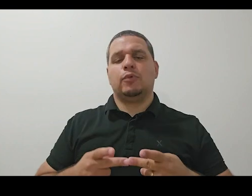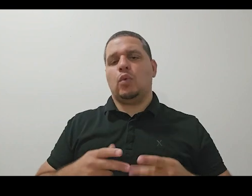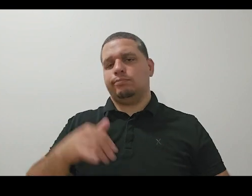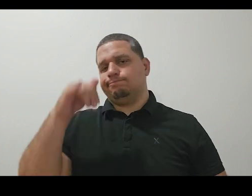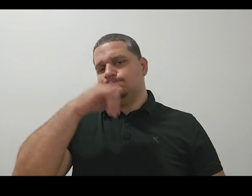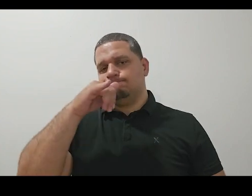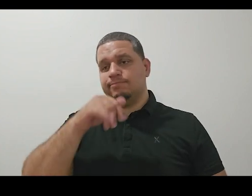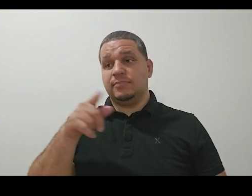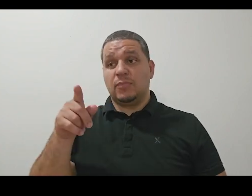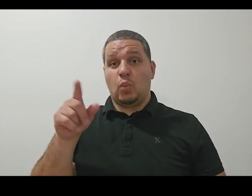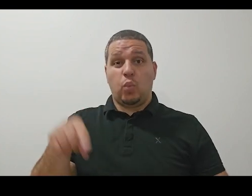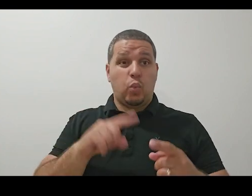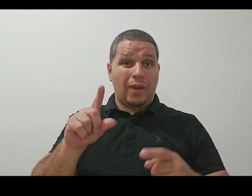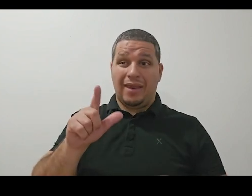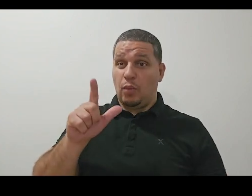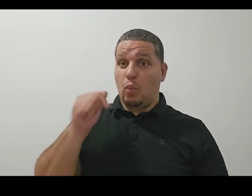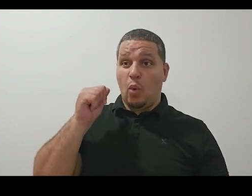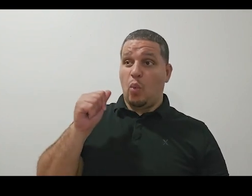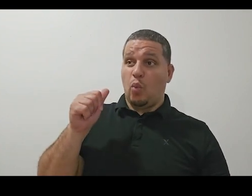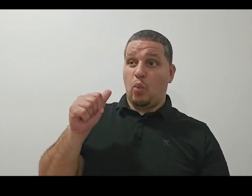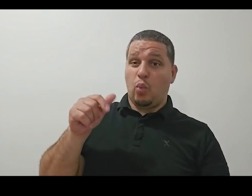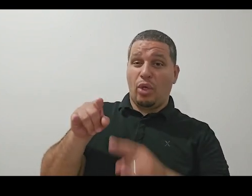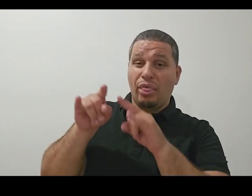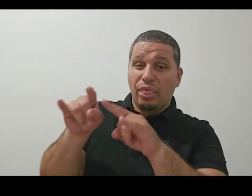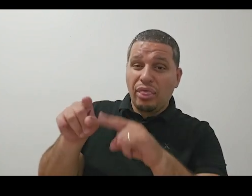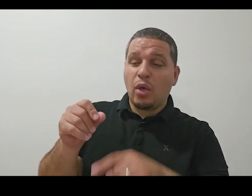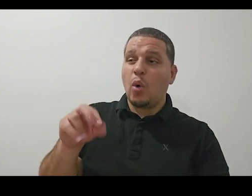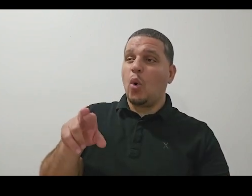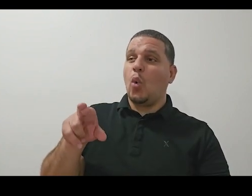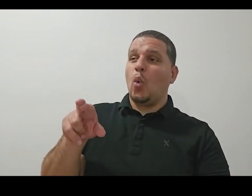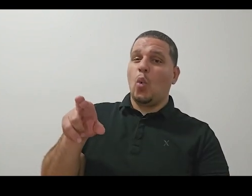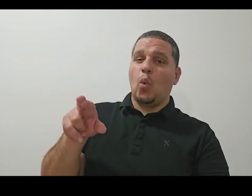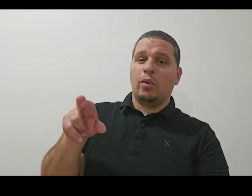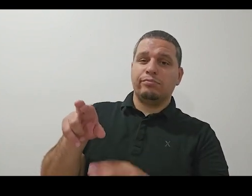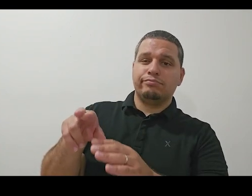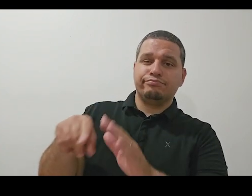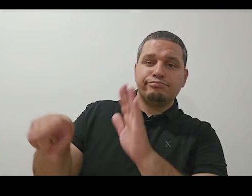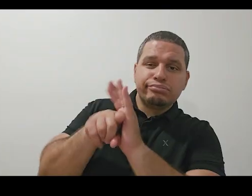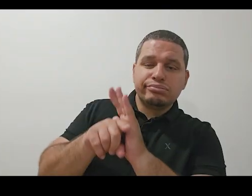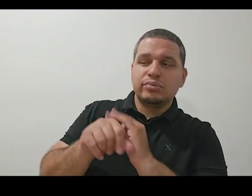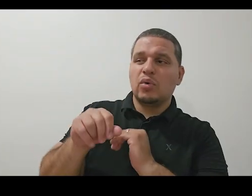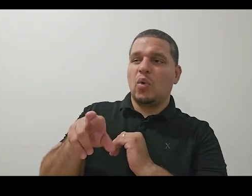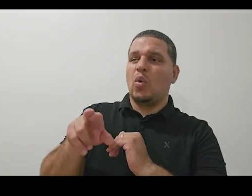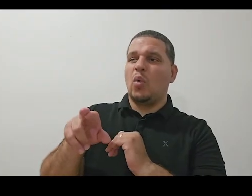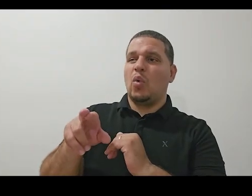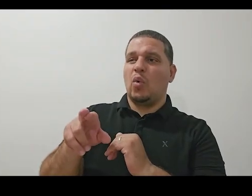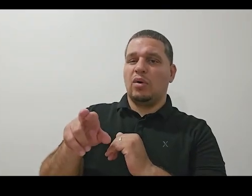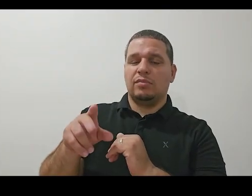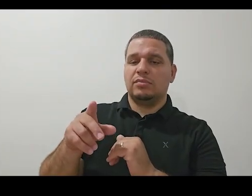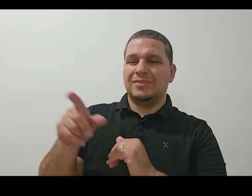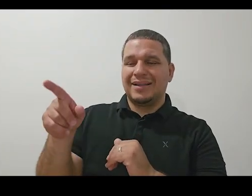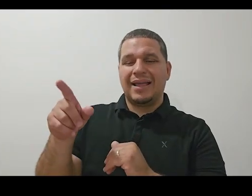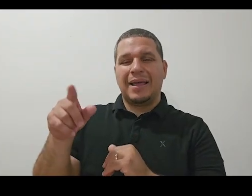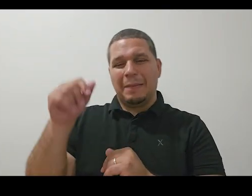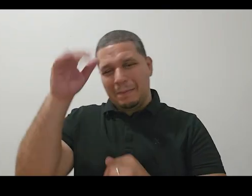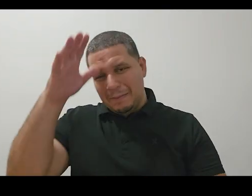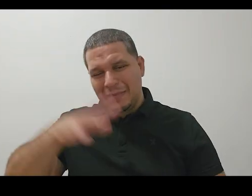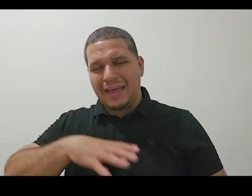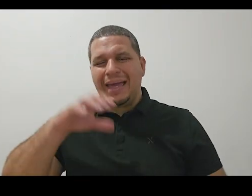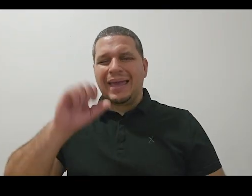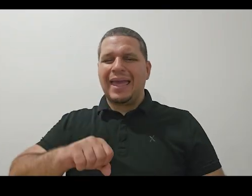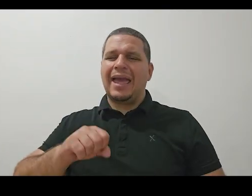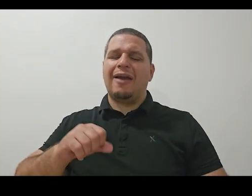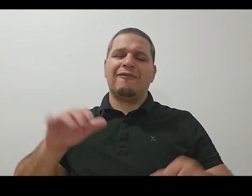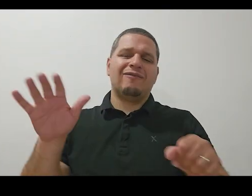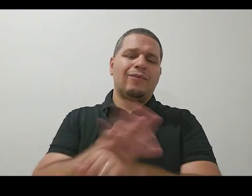place where they're not going to be ridiculed, where they're not going to be spoken against, where they can just speak